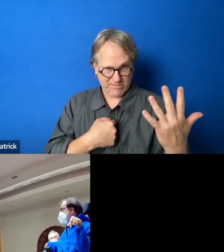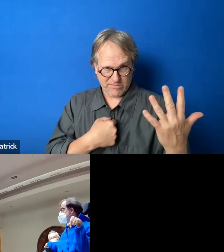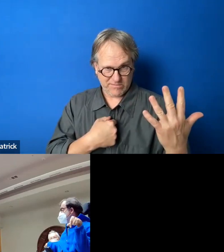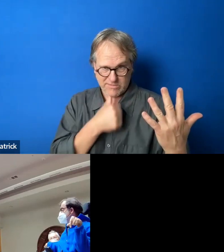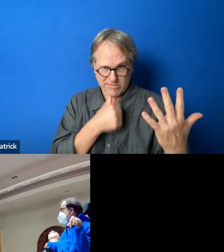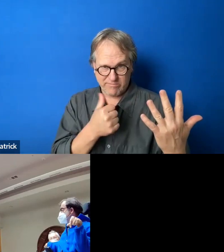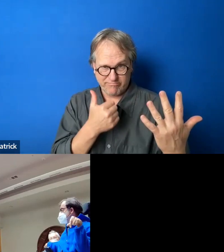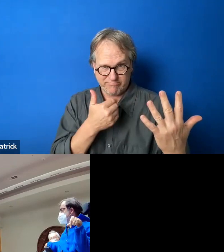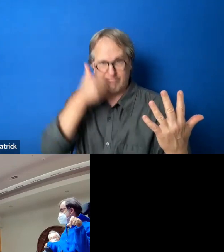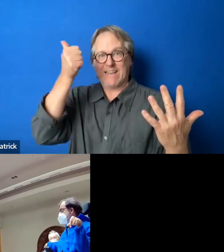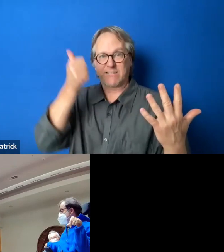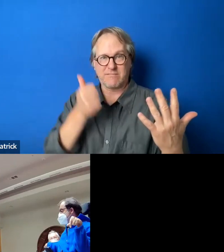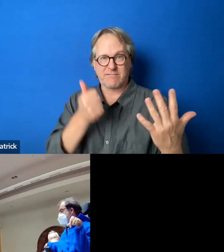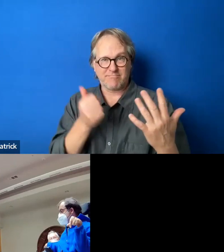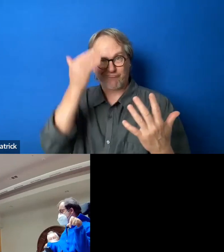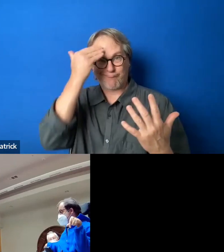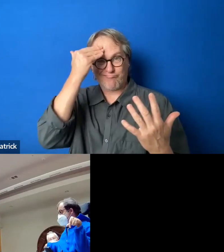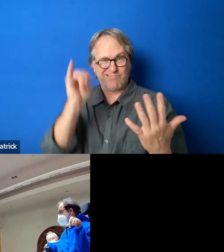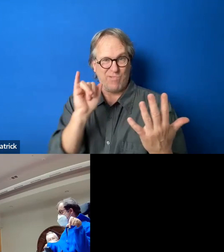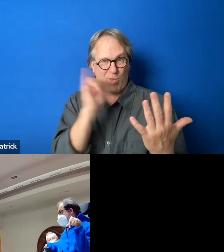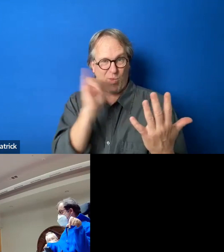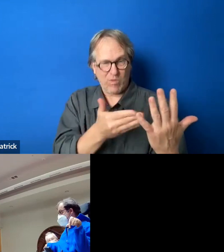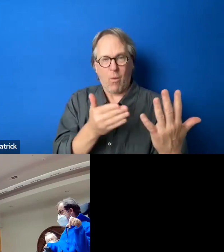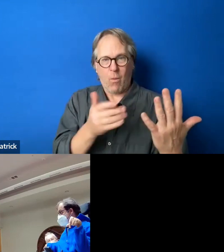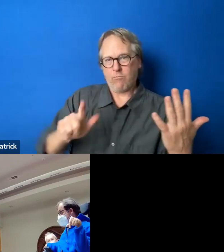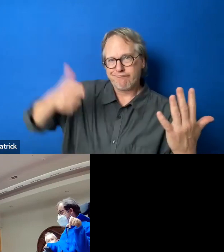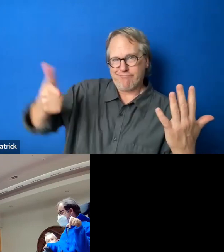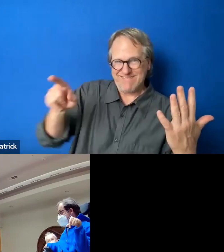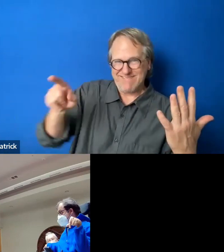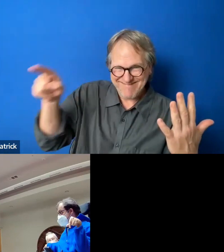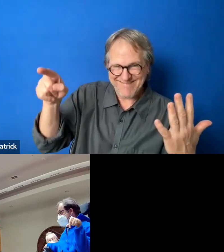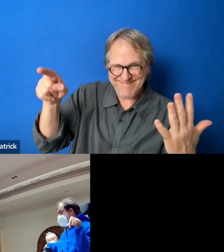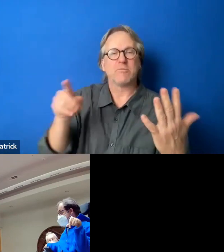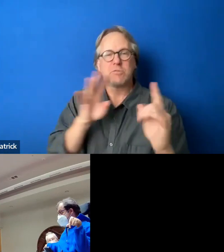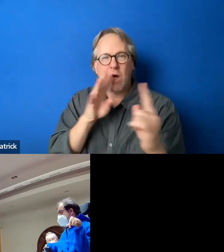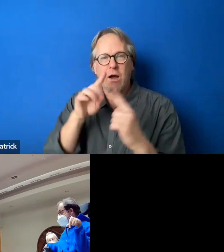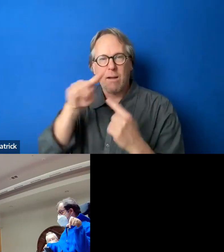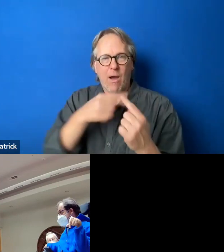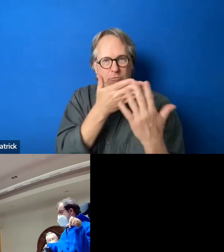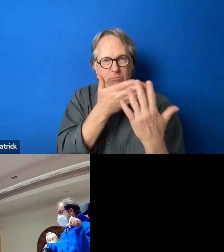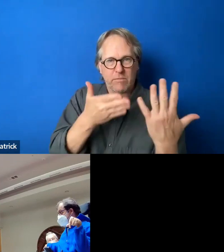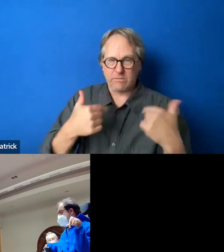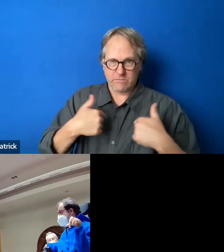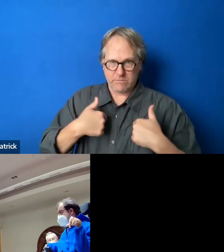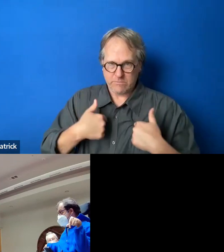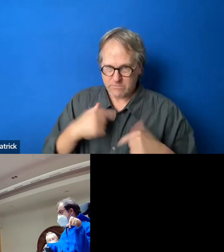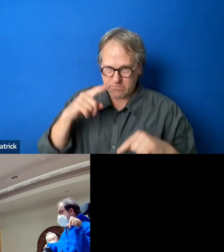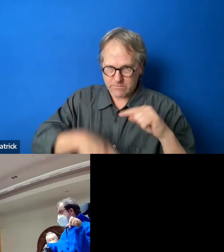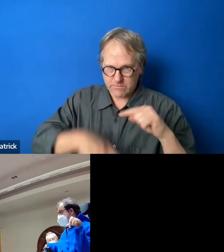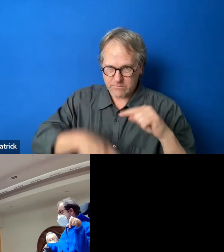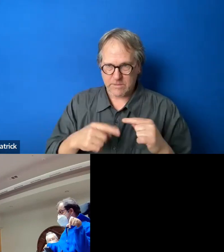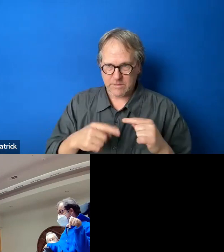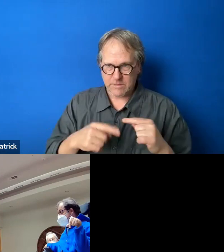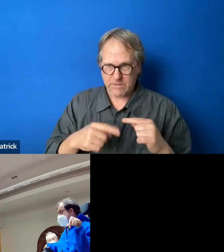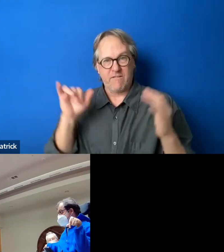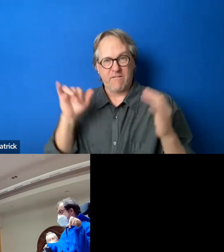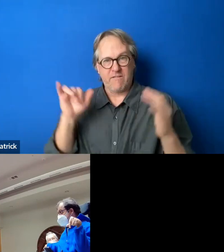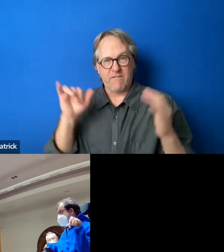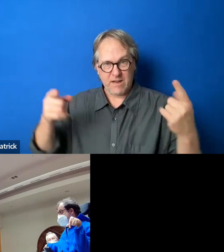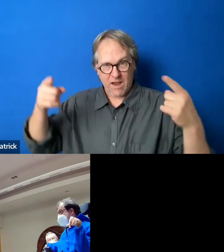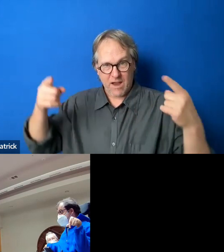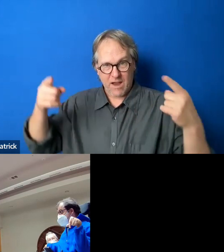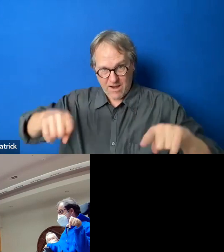to carry that conversation because I know it'll be hard for me to be present